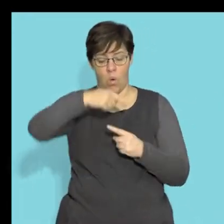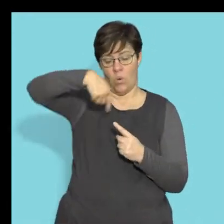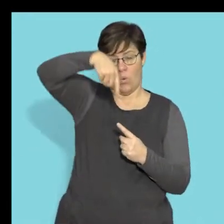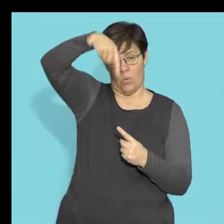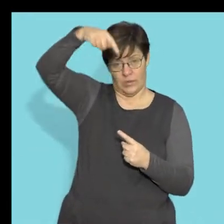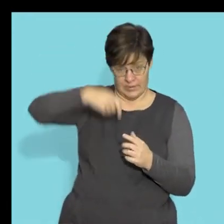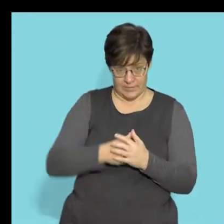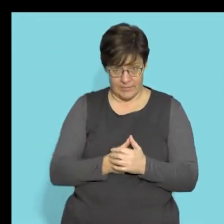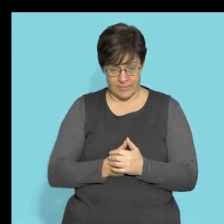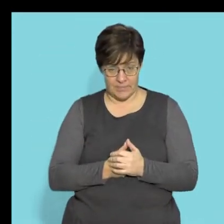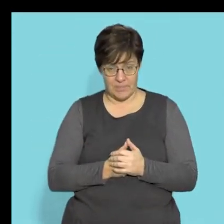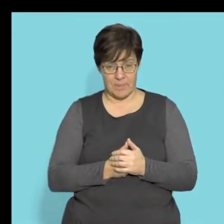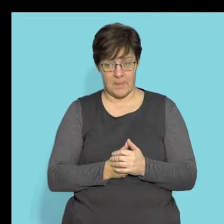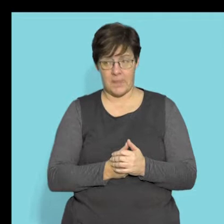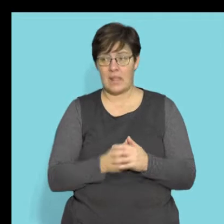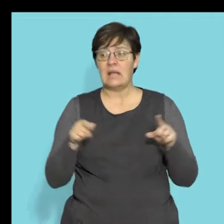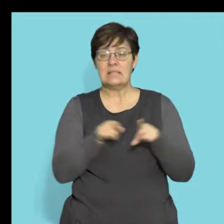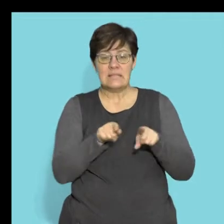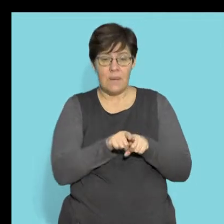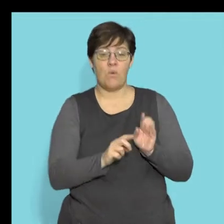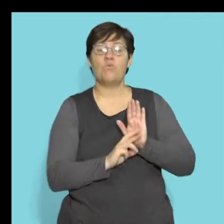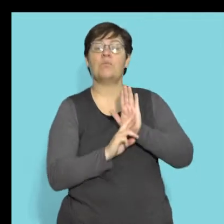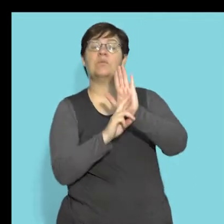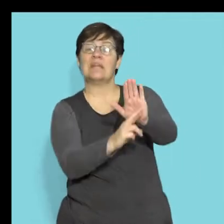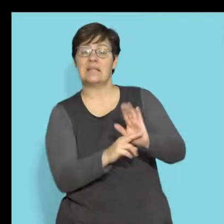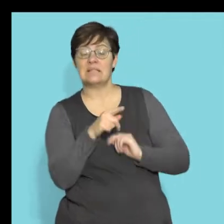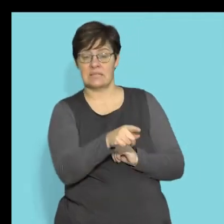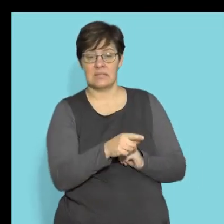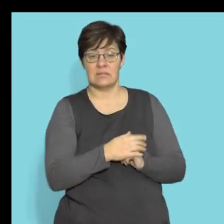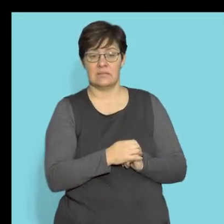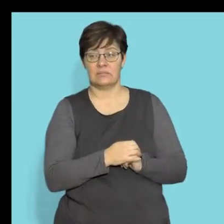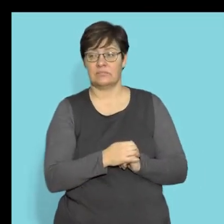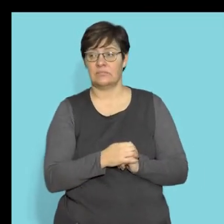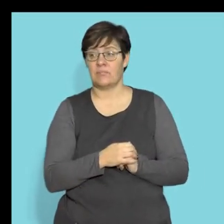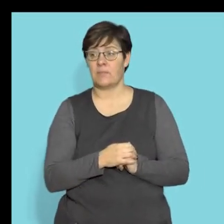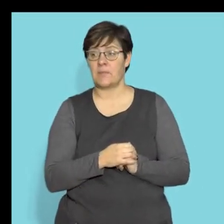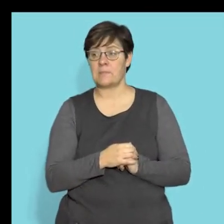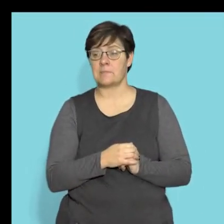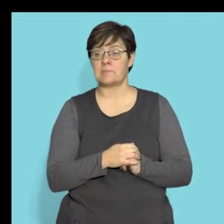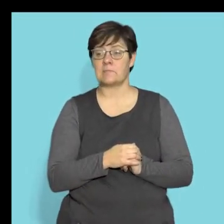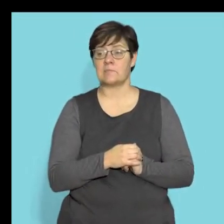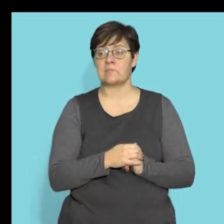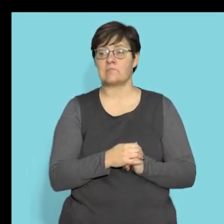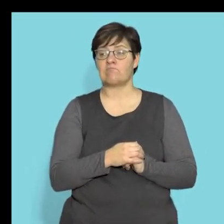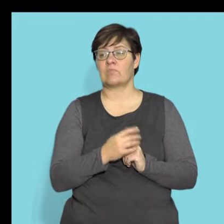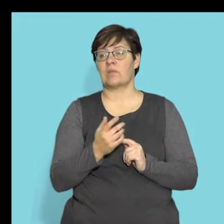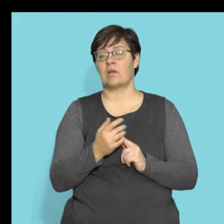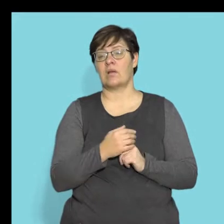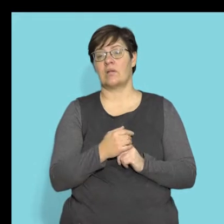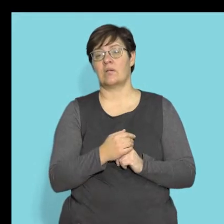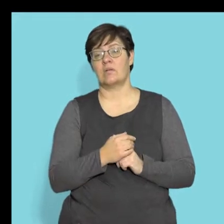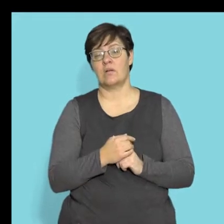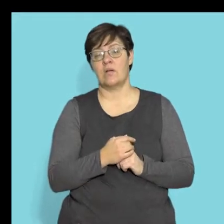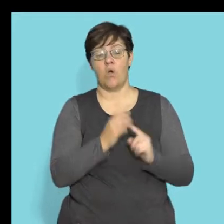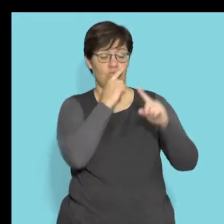coil, a solenoid. We also represented current and the magnetic field in different ways. If you remember,